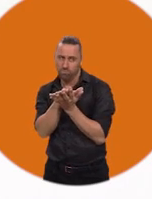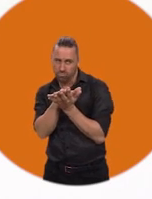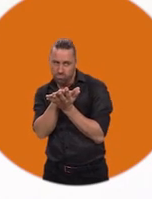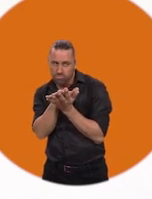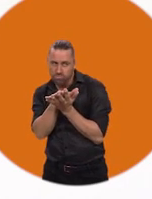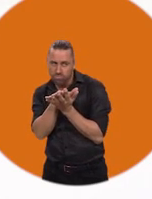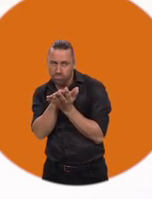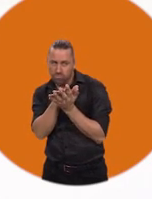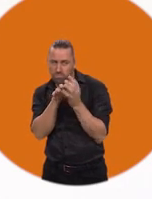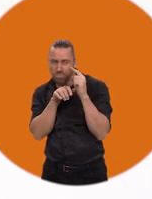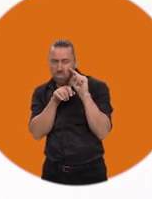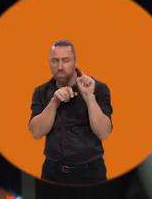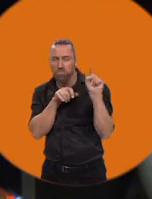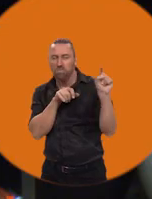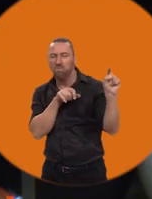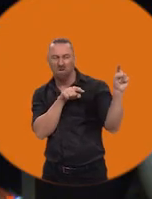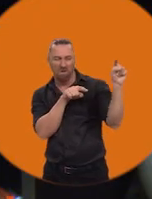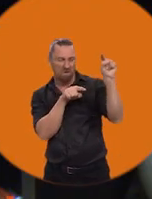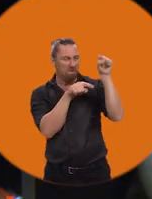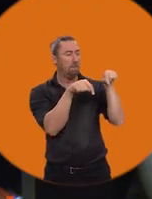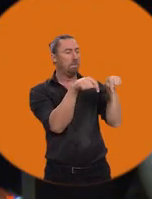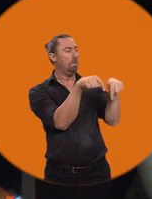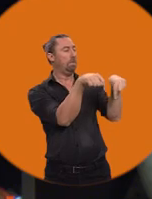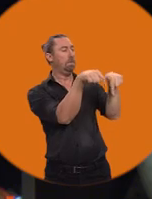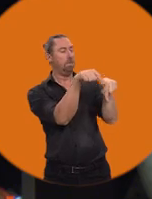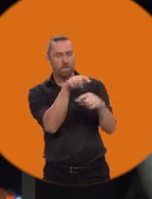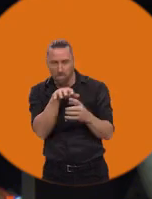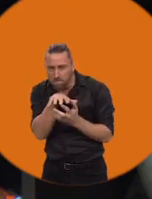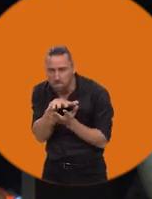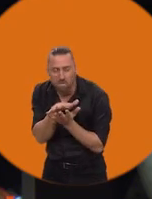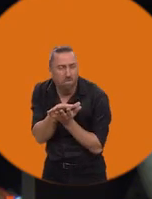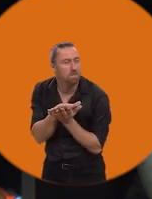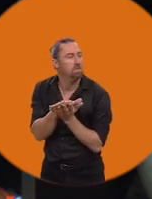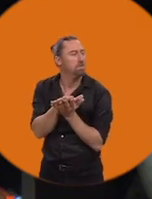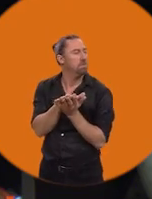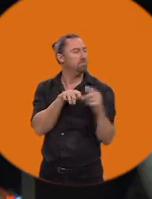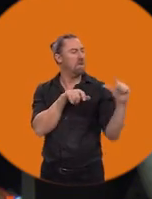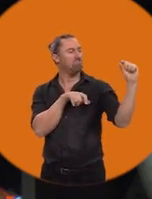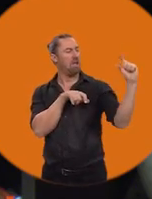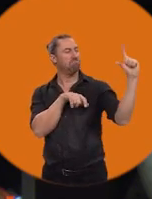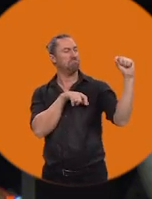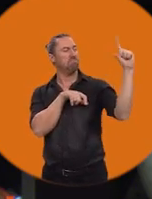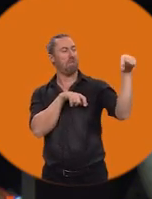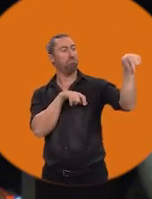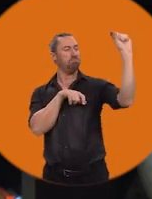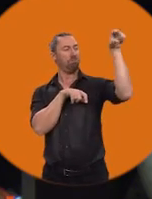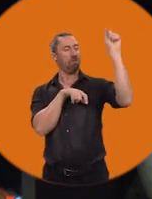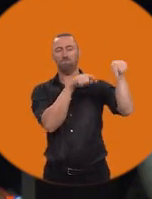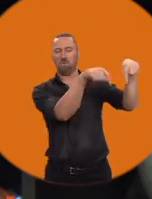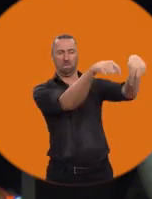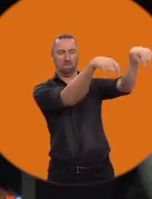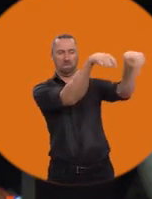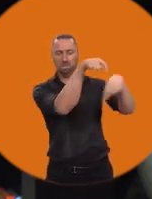long sneaky stare at that strange little creature standing up there, clucking and prancing and